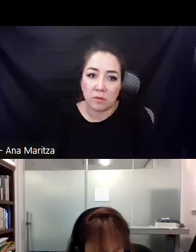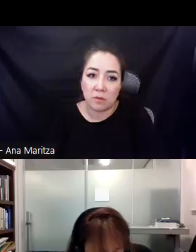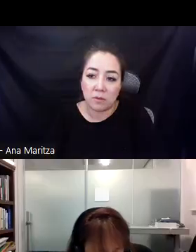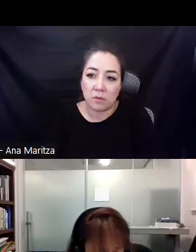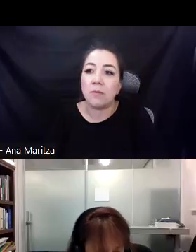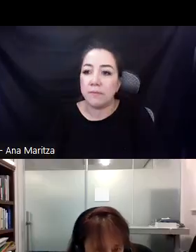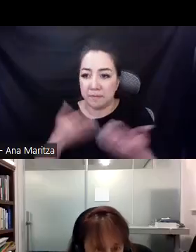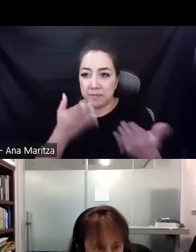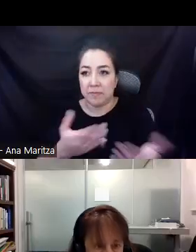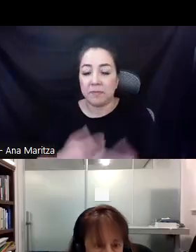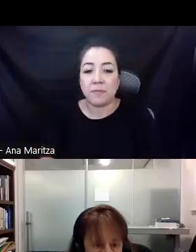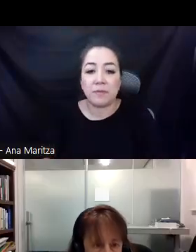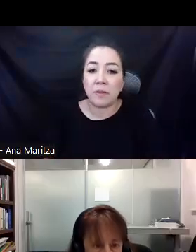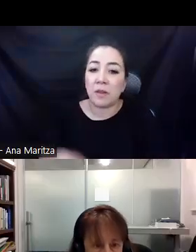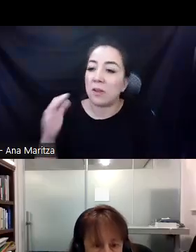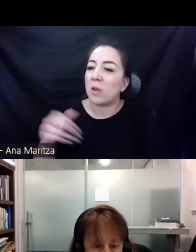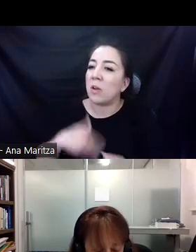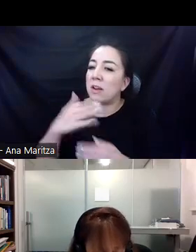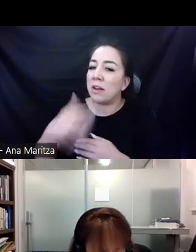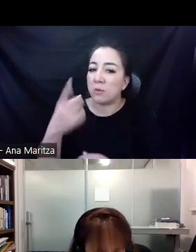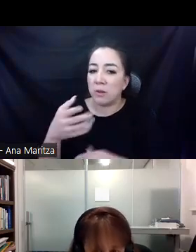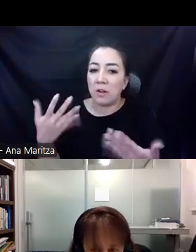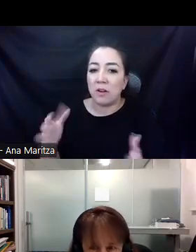There we go. Okay, and then you can go to the next one already.